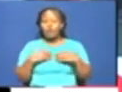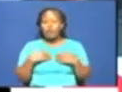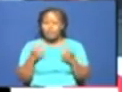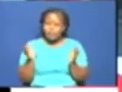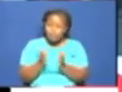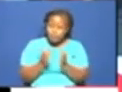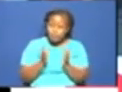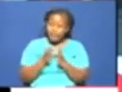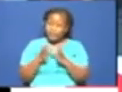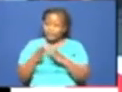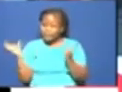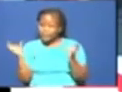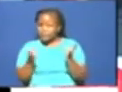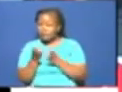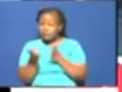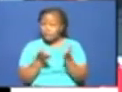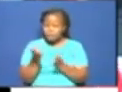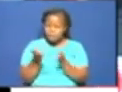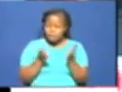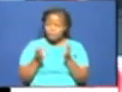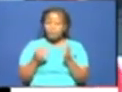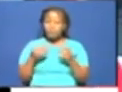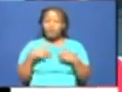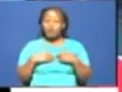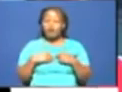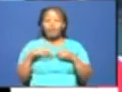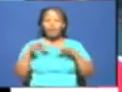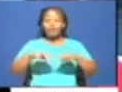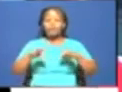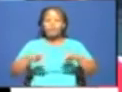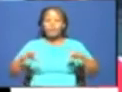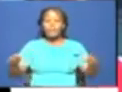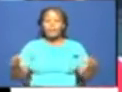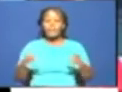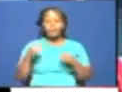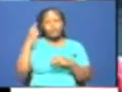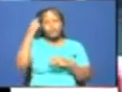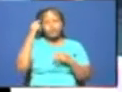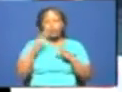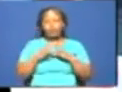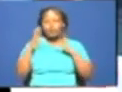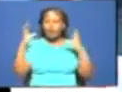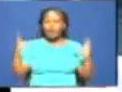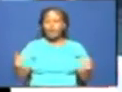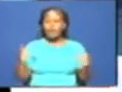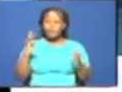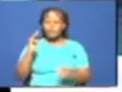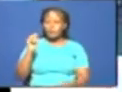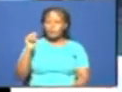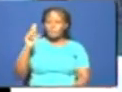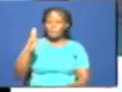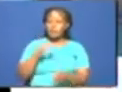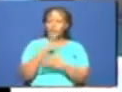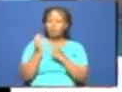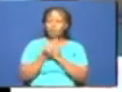enterprises will be a robust market for larger, more national corporations.